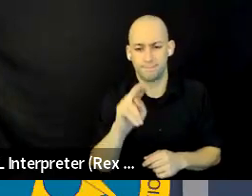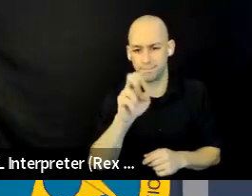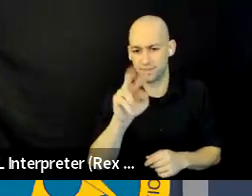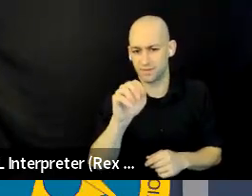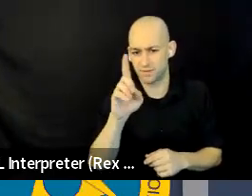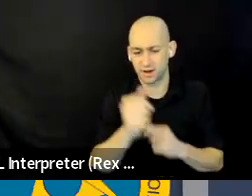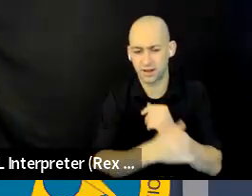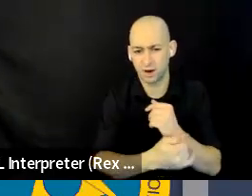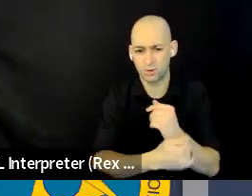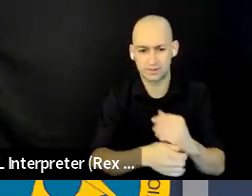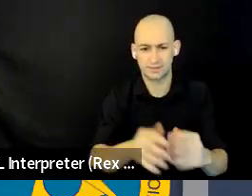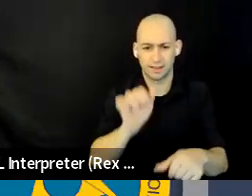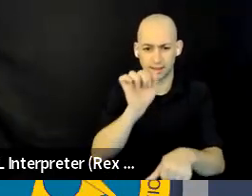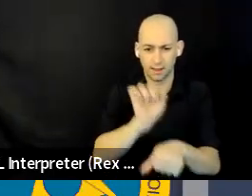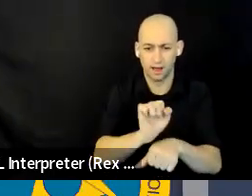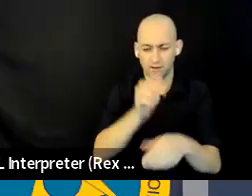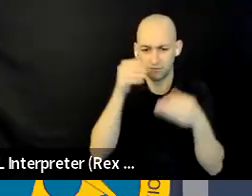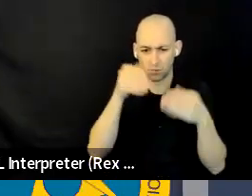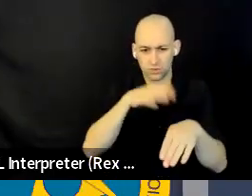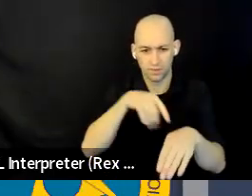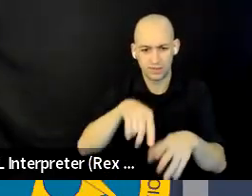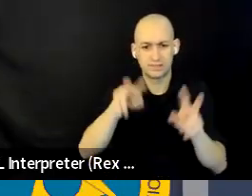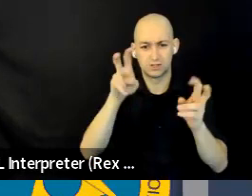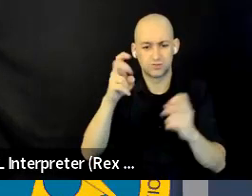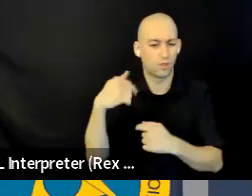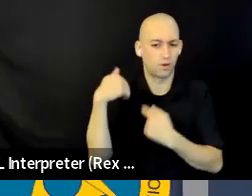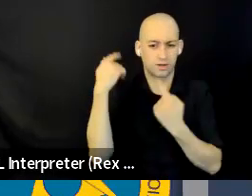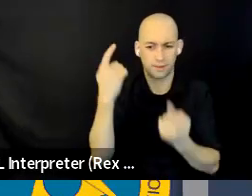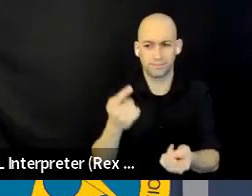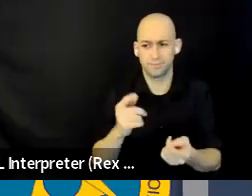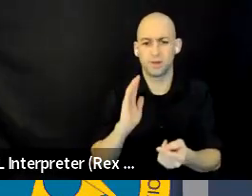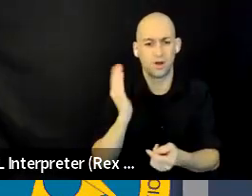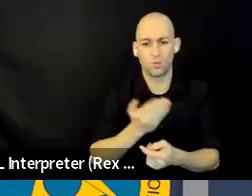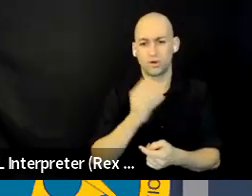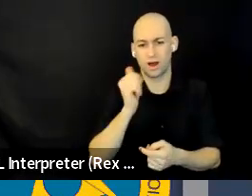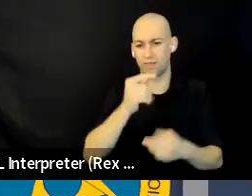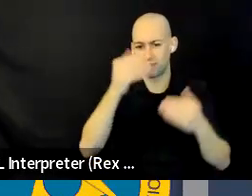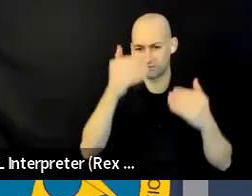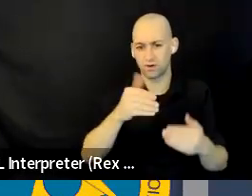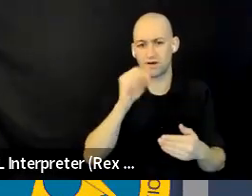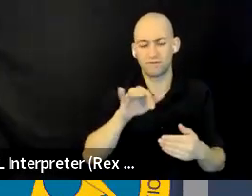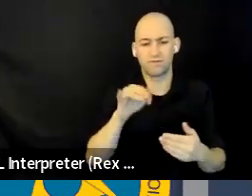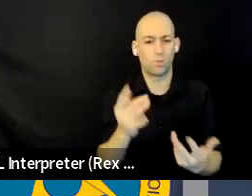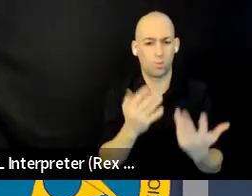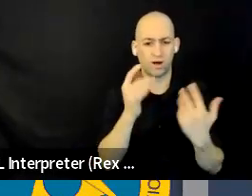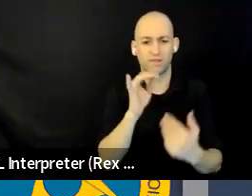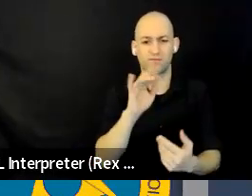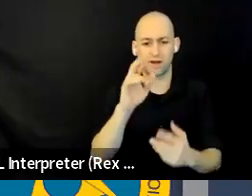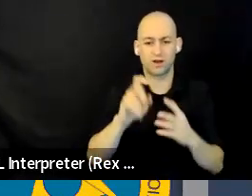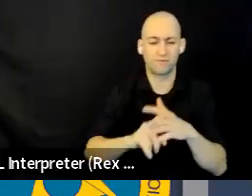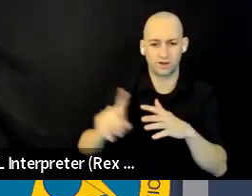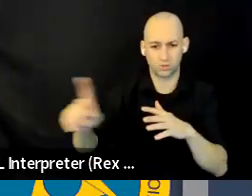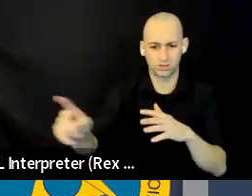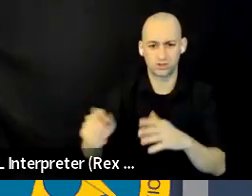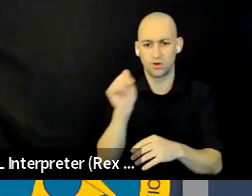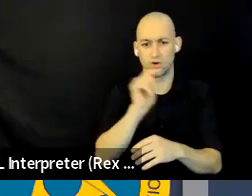issue for a very long time, and we're kind of at the forefront in terms of wildfire evacuation and all of the planning going